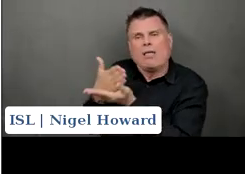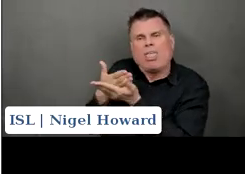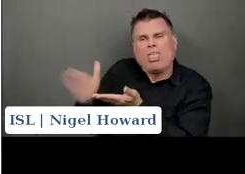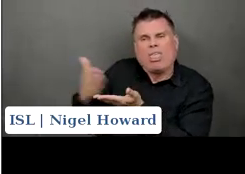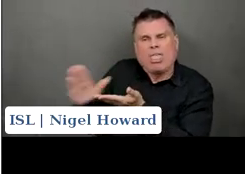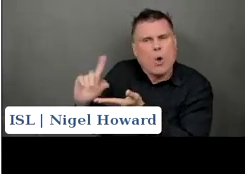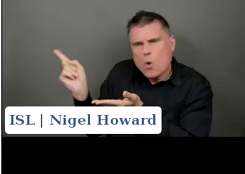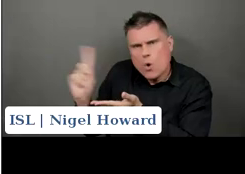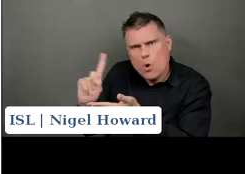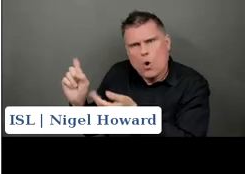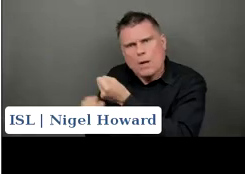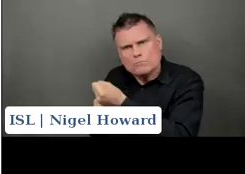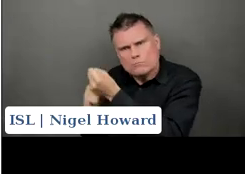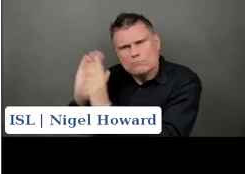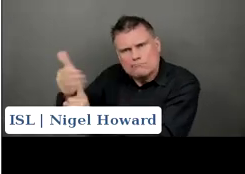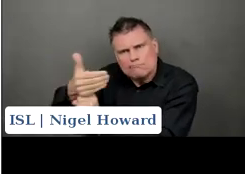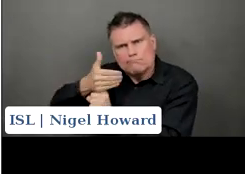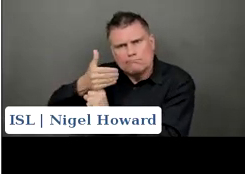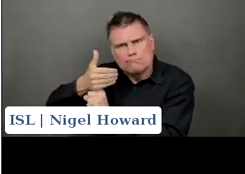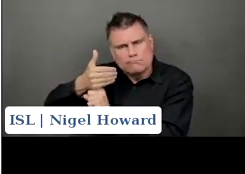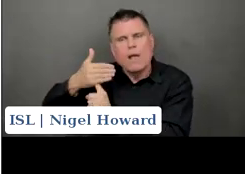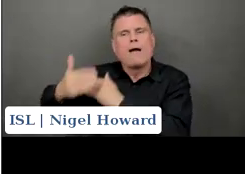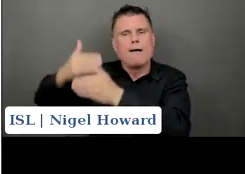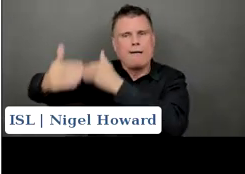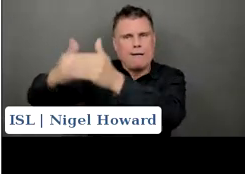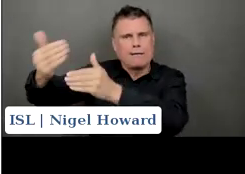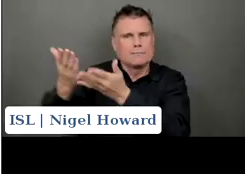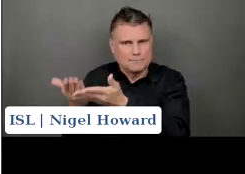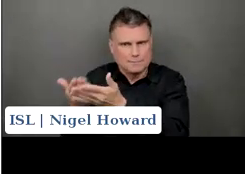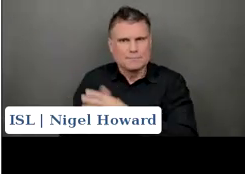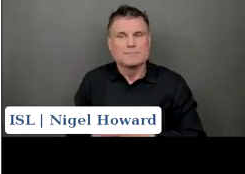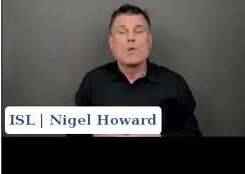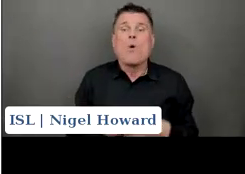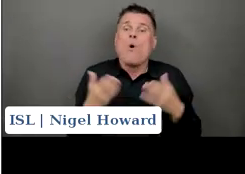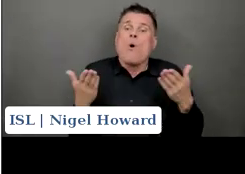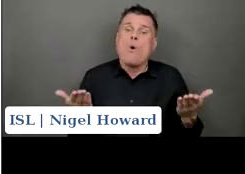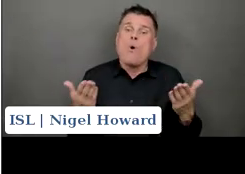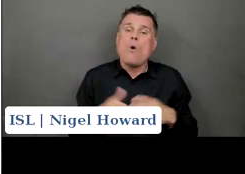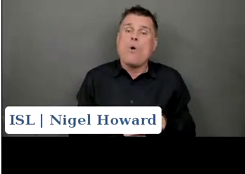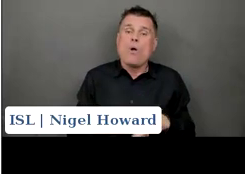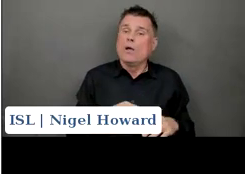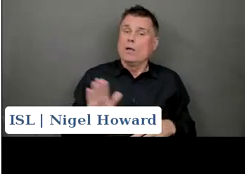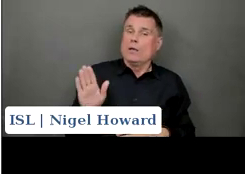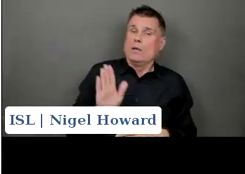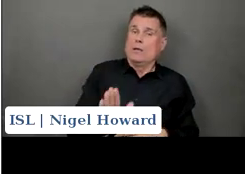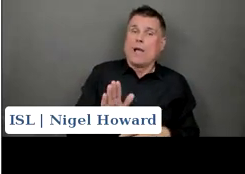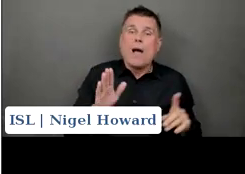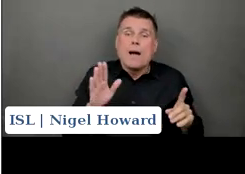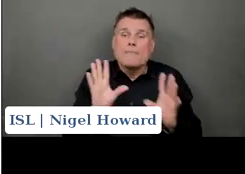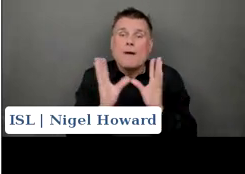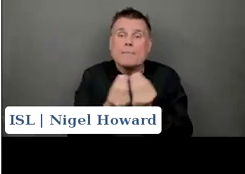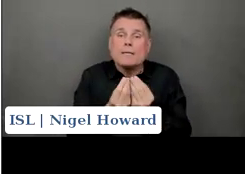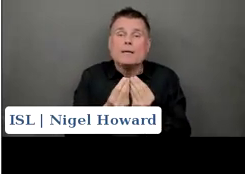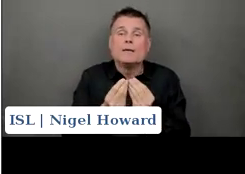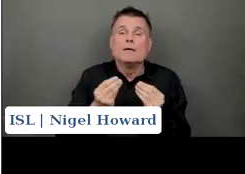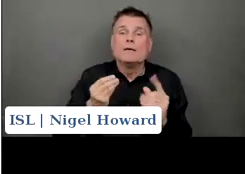entitled caregiver leave for those who may need to care for an aging parent, etc. So legal and policy of support refers